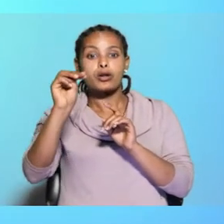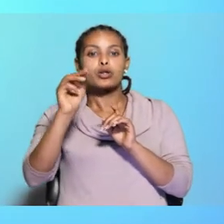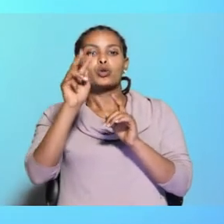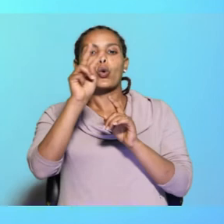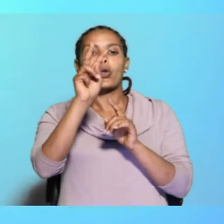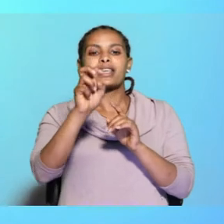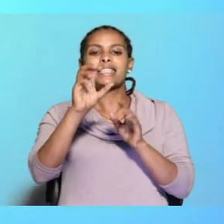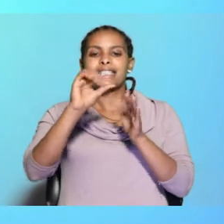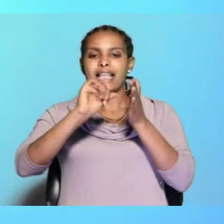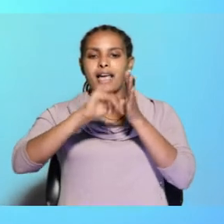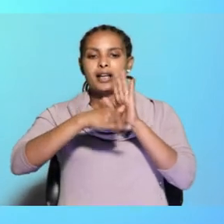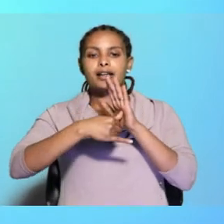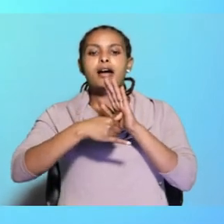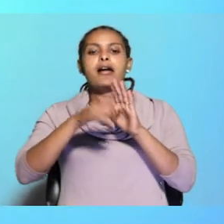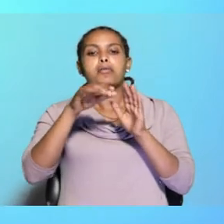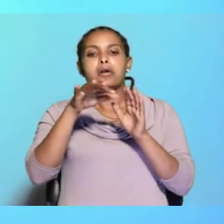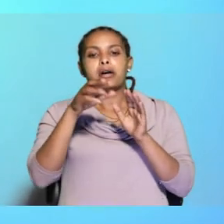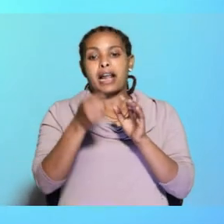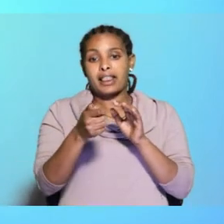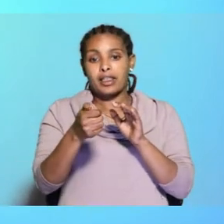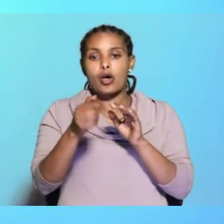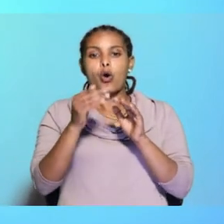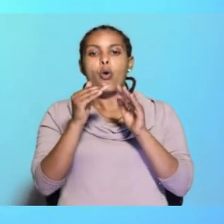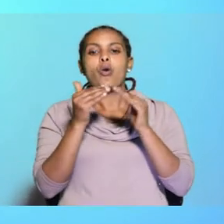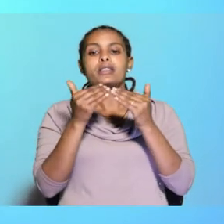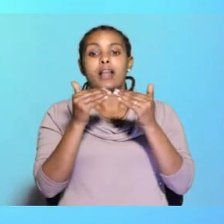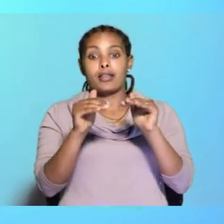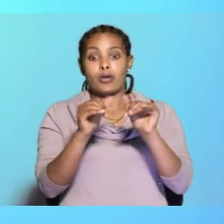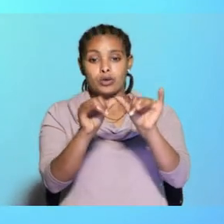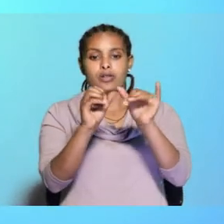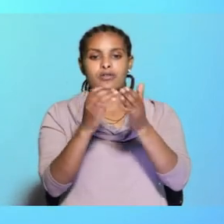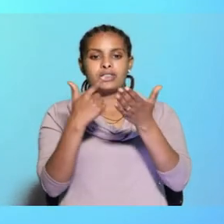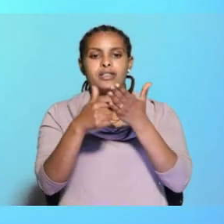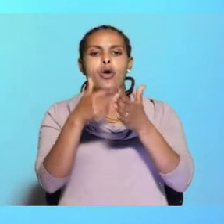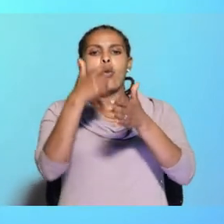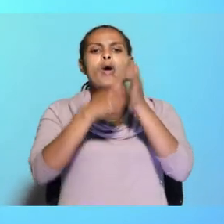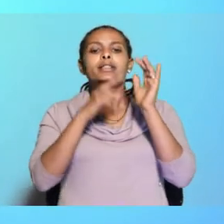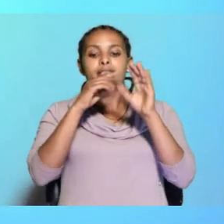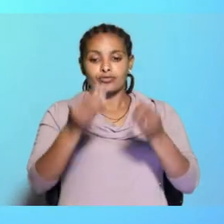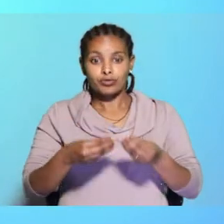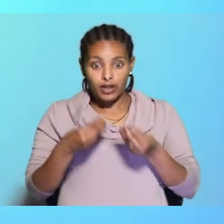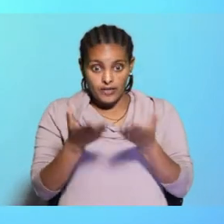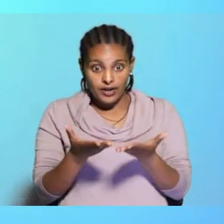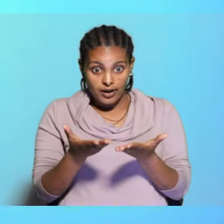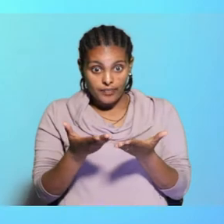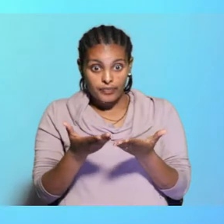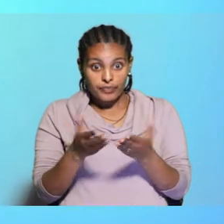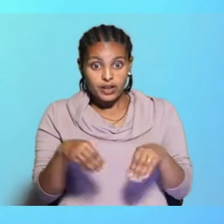find the red constants of this reaction what is given